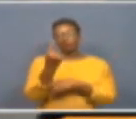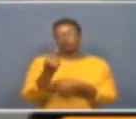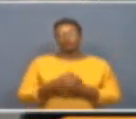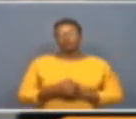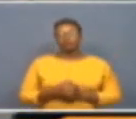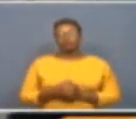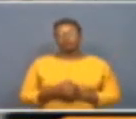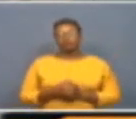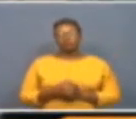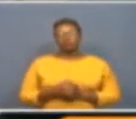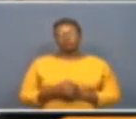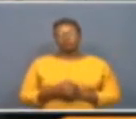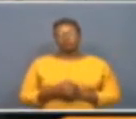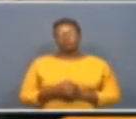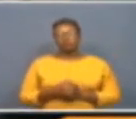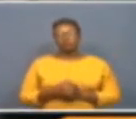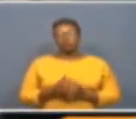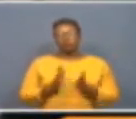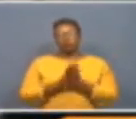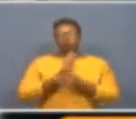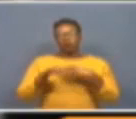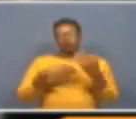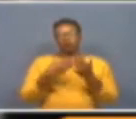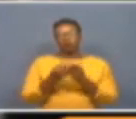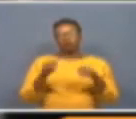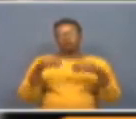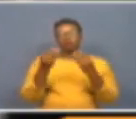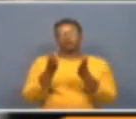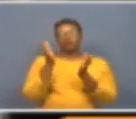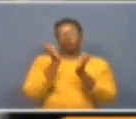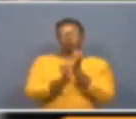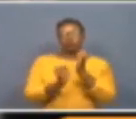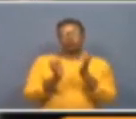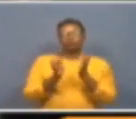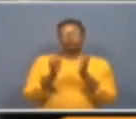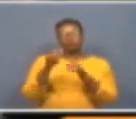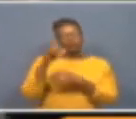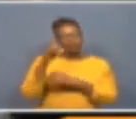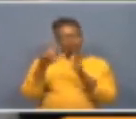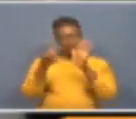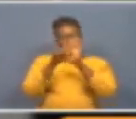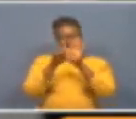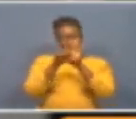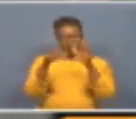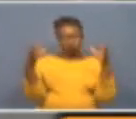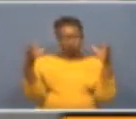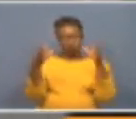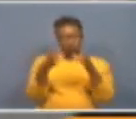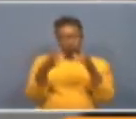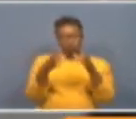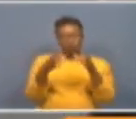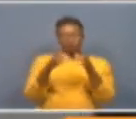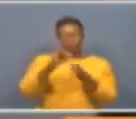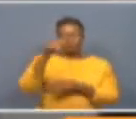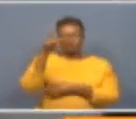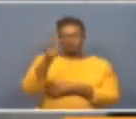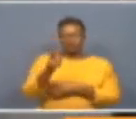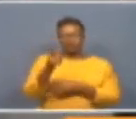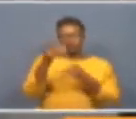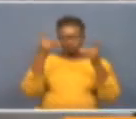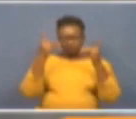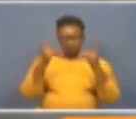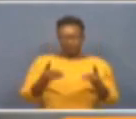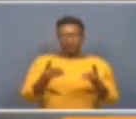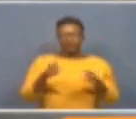Although the prosecutors objected to a bond as requested by Mwilu's legal team, Judge Lawrence Mugambi ruled that she be given a